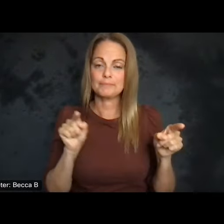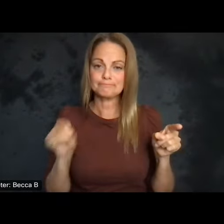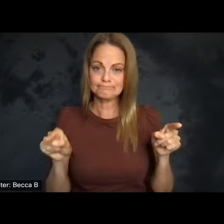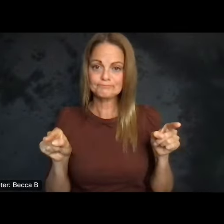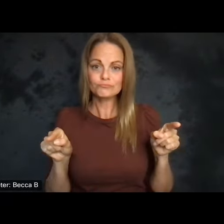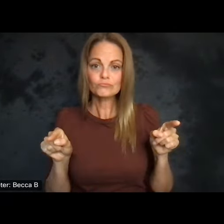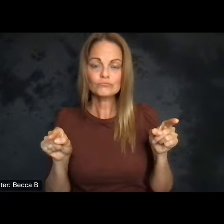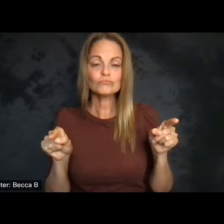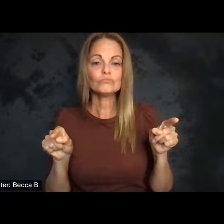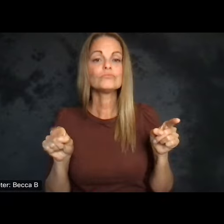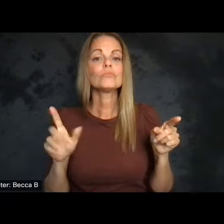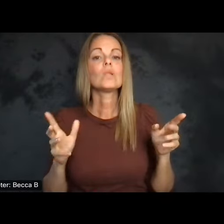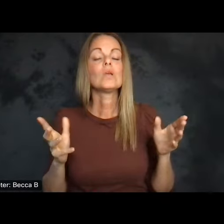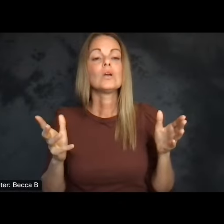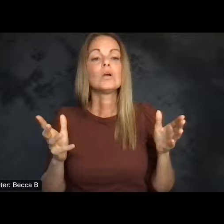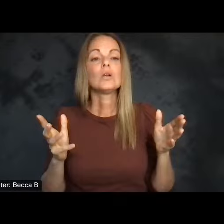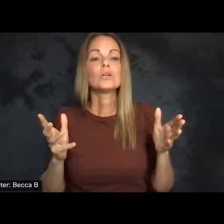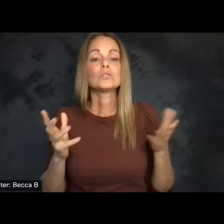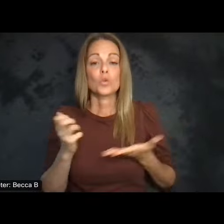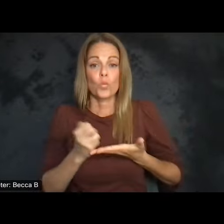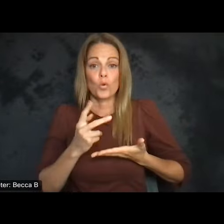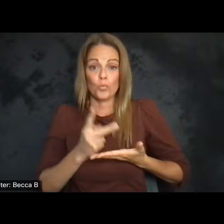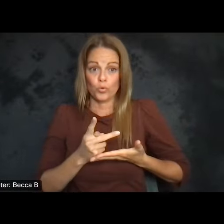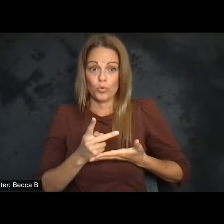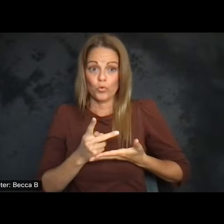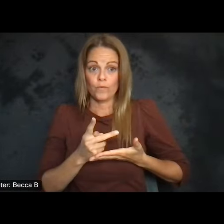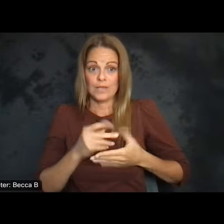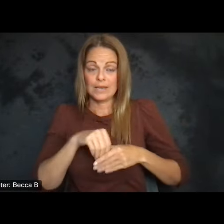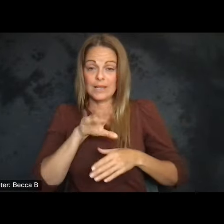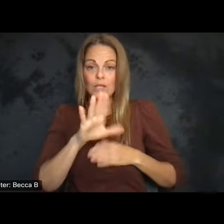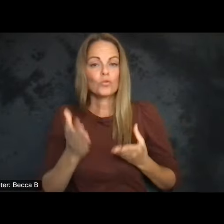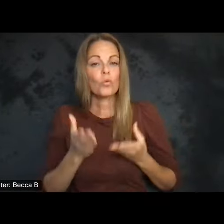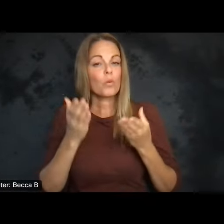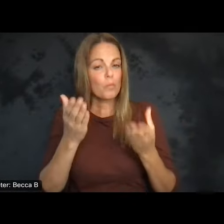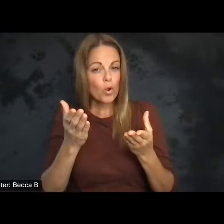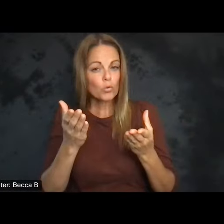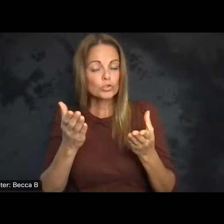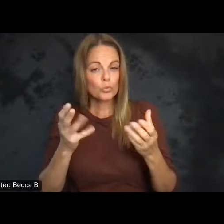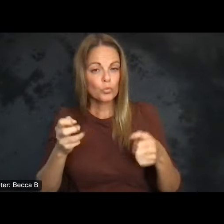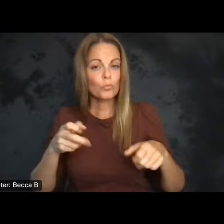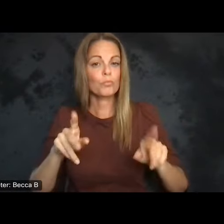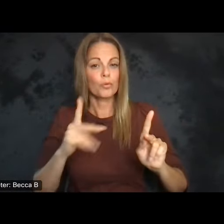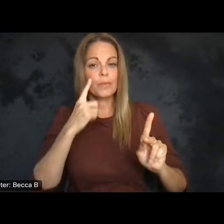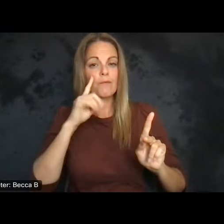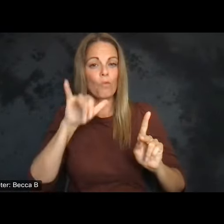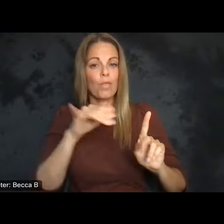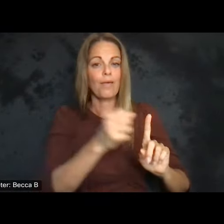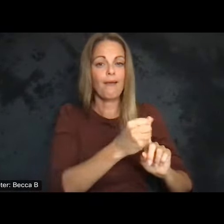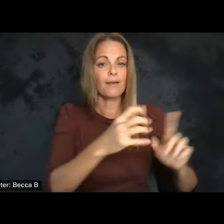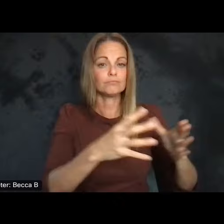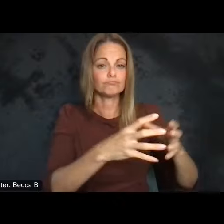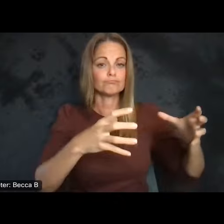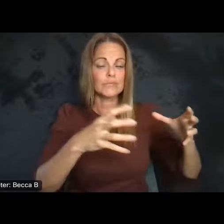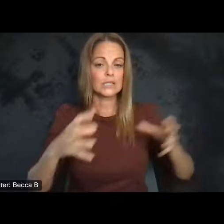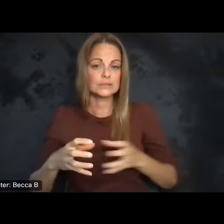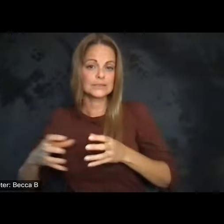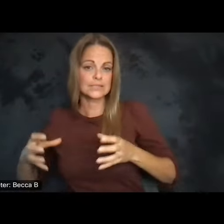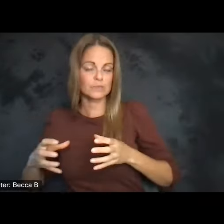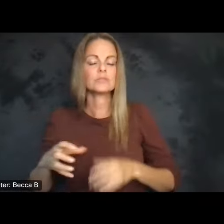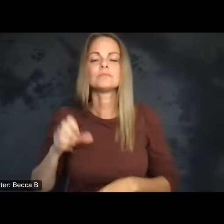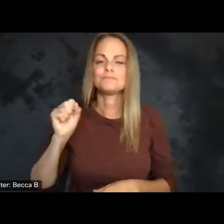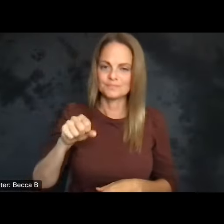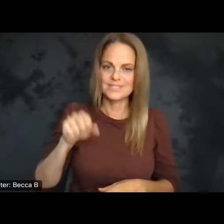we're, in approving this, and your motion does allow for that expansion. Yes, everything